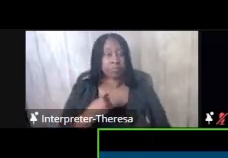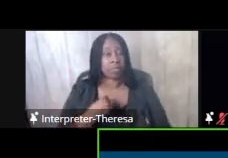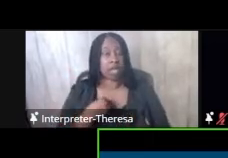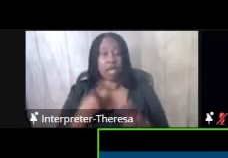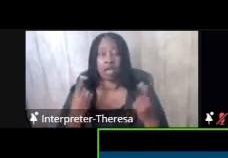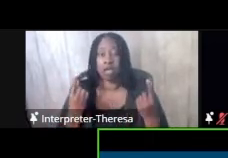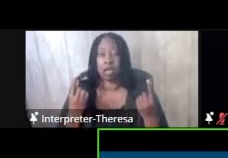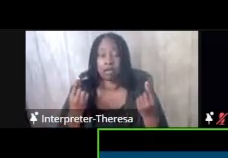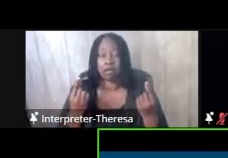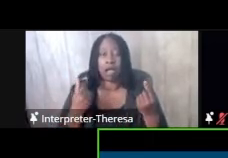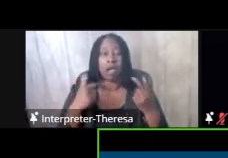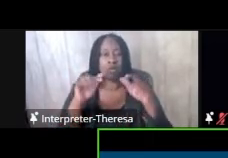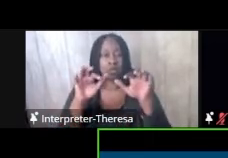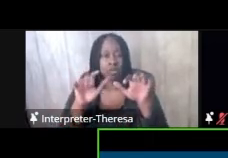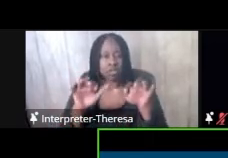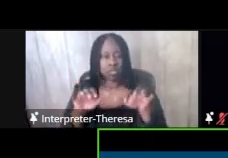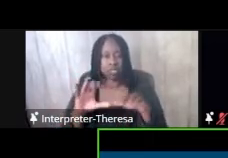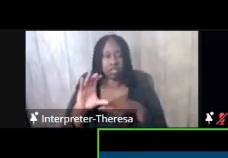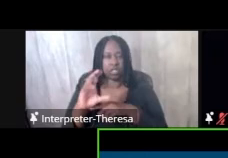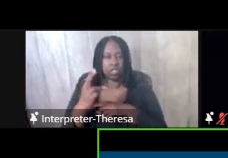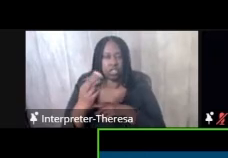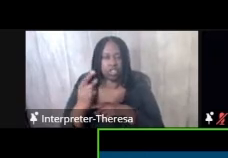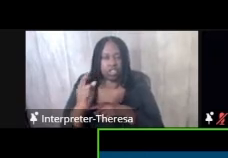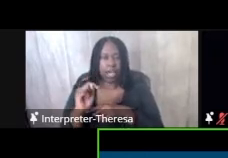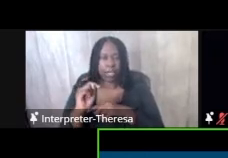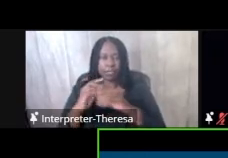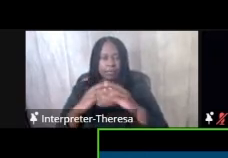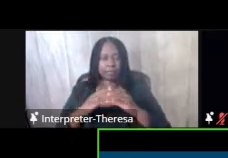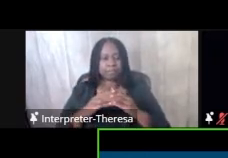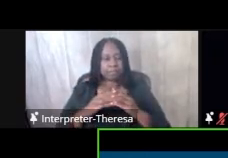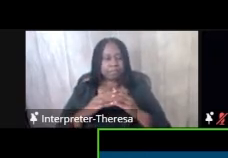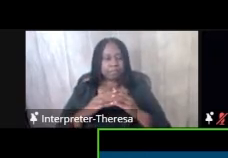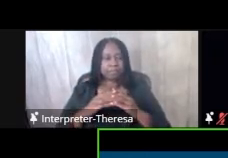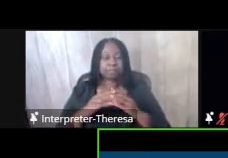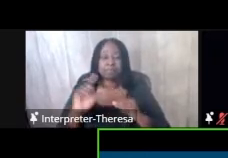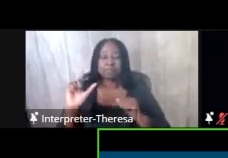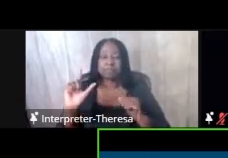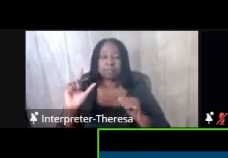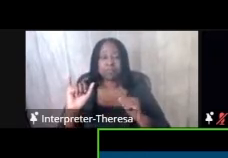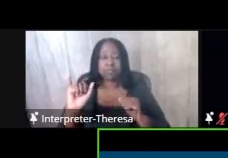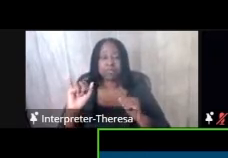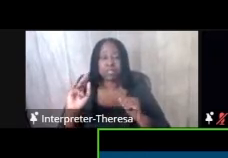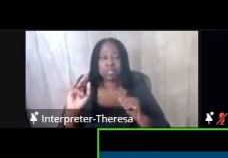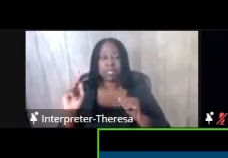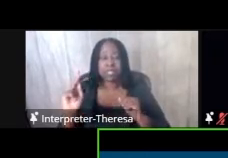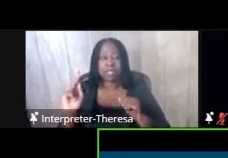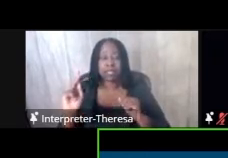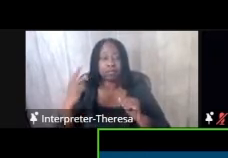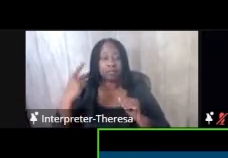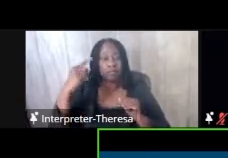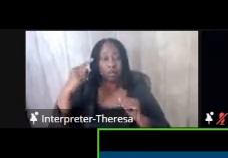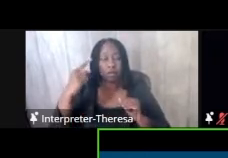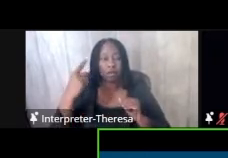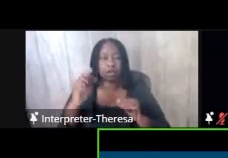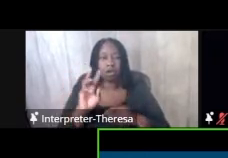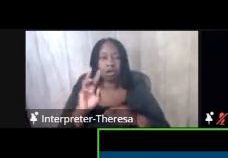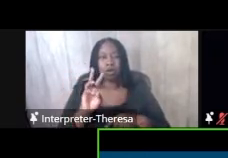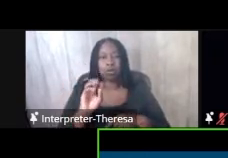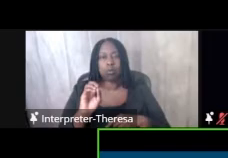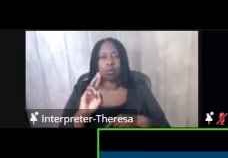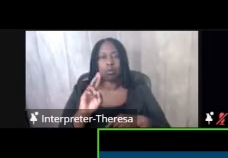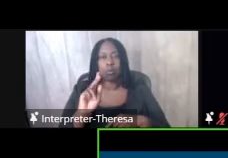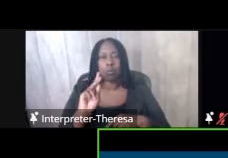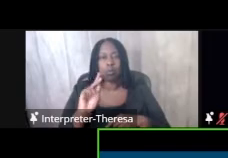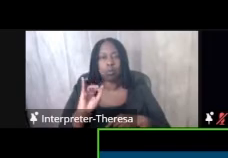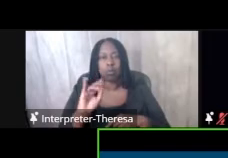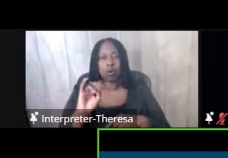put in the chat here the link to the working deck. I'm going to stop sharing for a